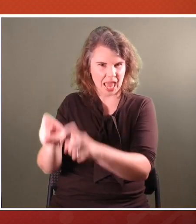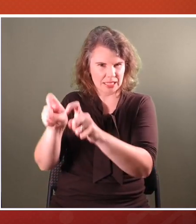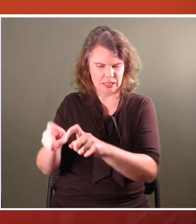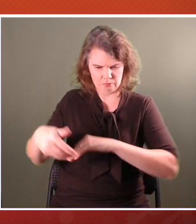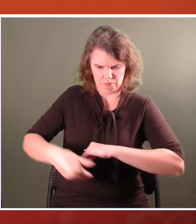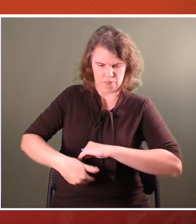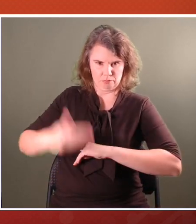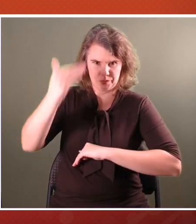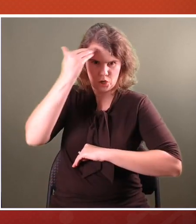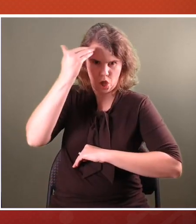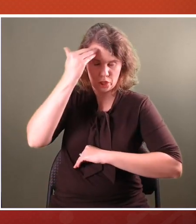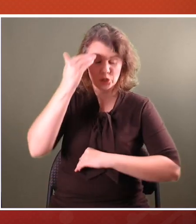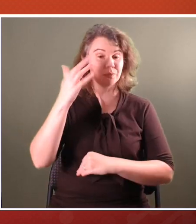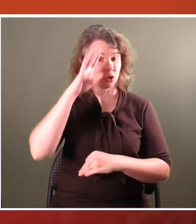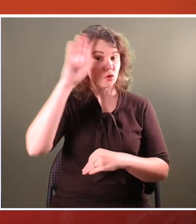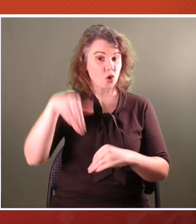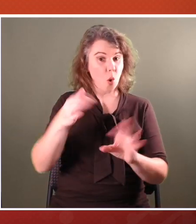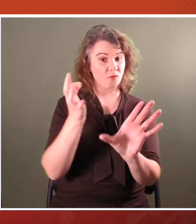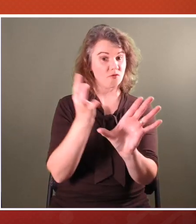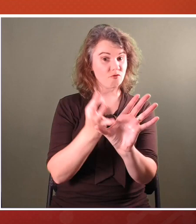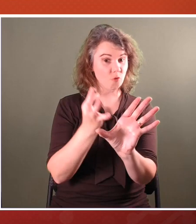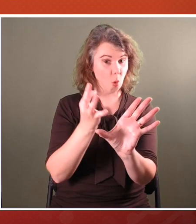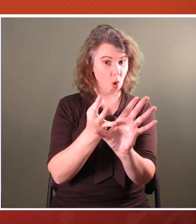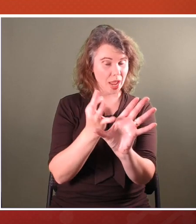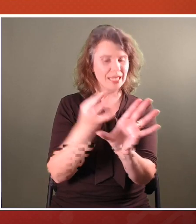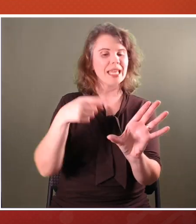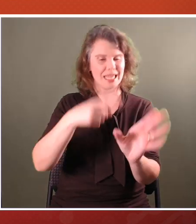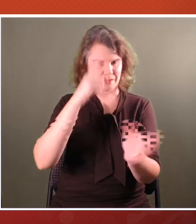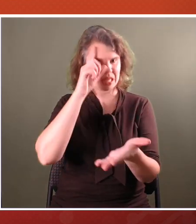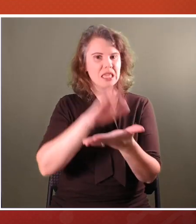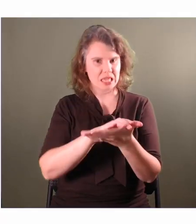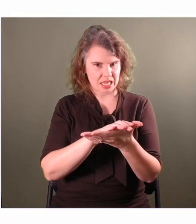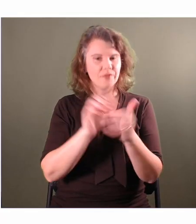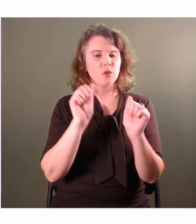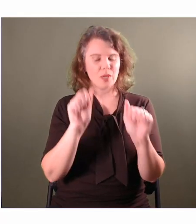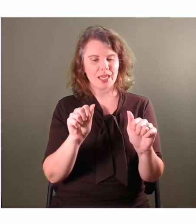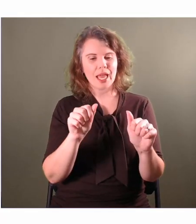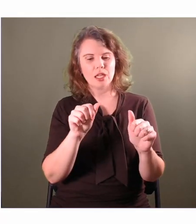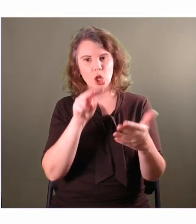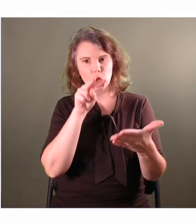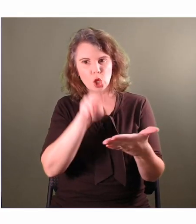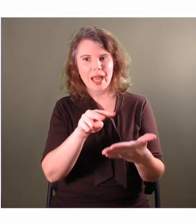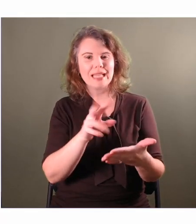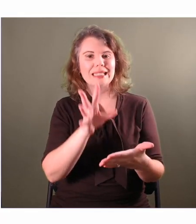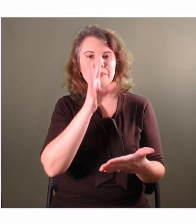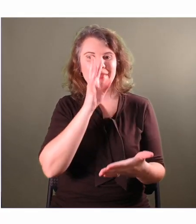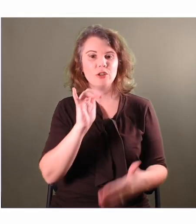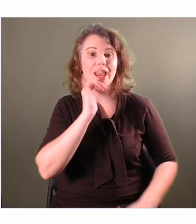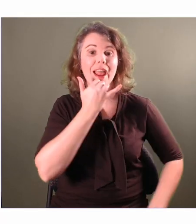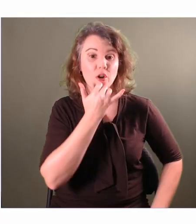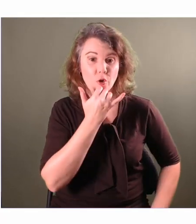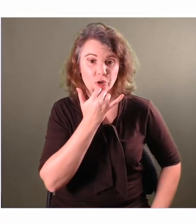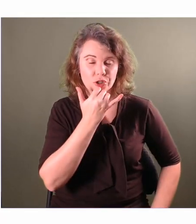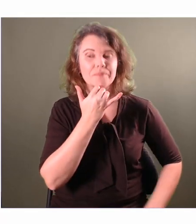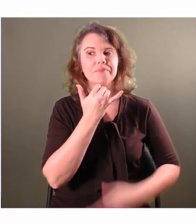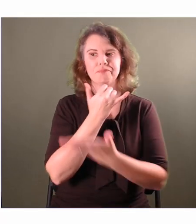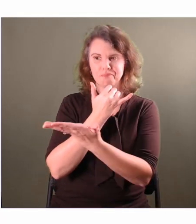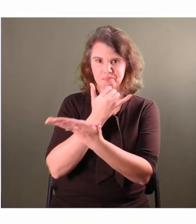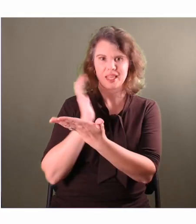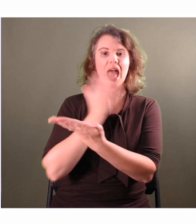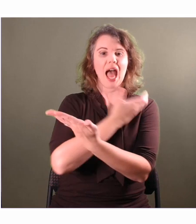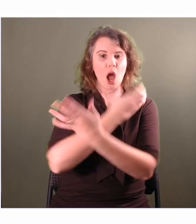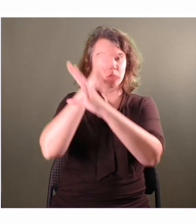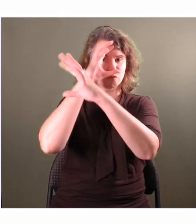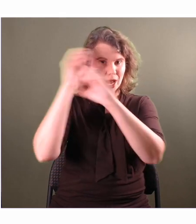knowledge. Well, Sigmund Freud had the idea that we can detect implicit knowledge by looking at speech errors. Here is our